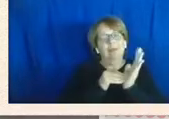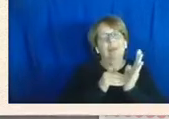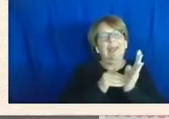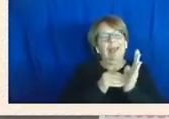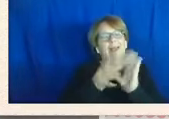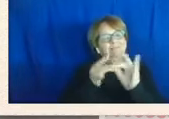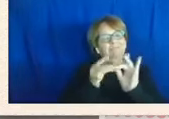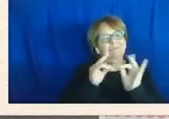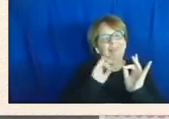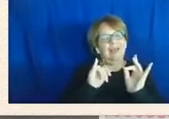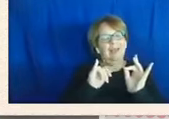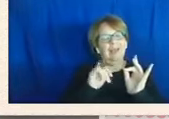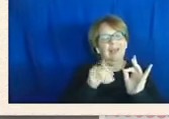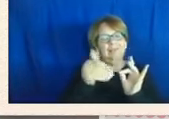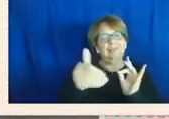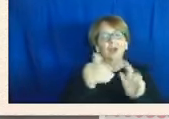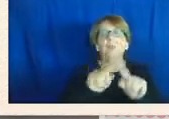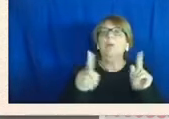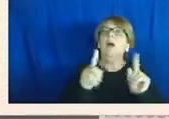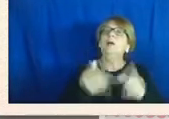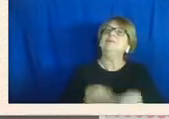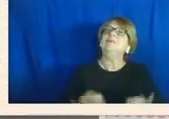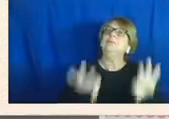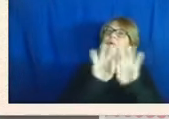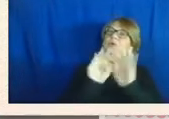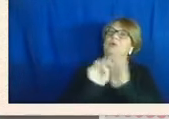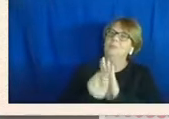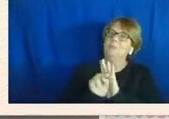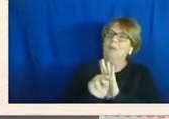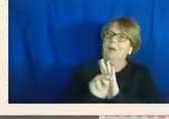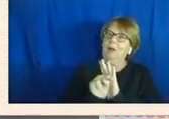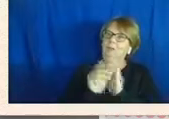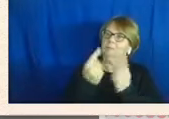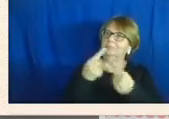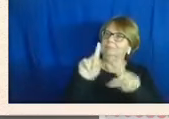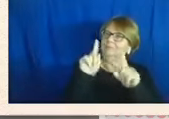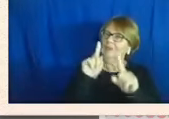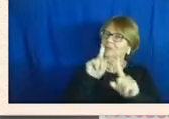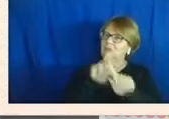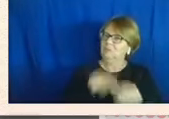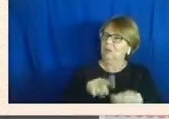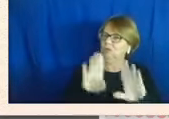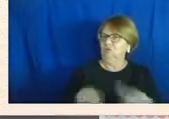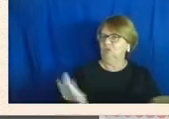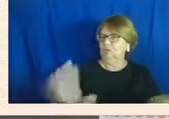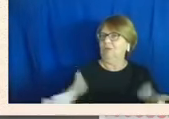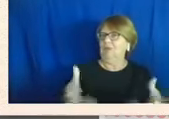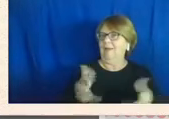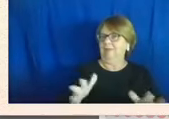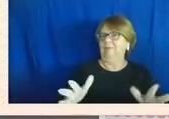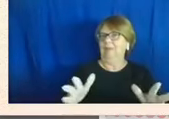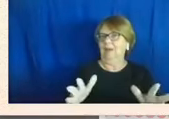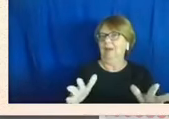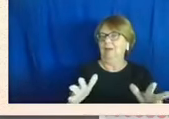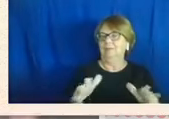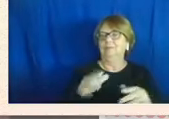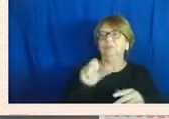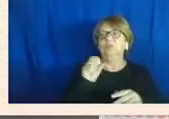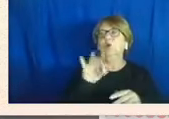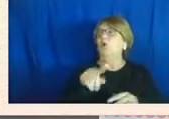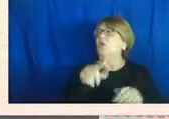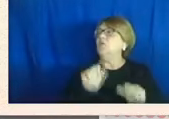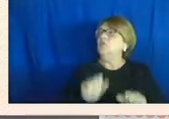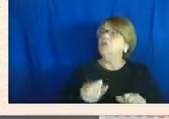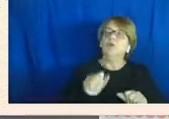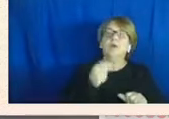to model an effective response to your child's anxiety. So if you can say, for example, hey, if